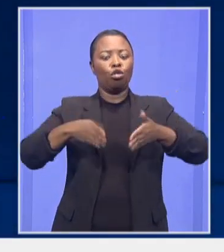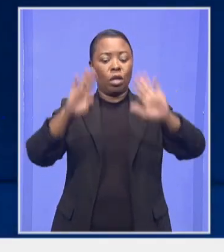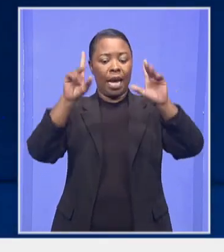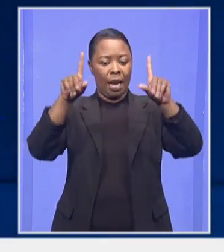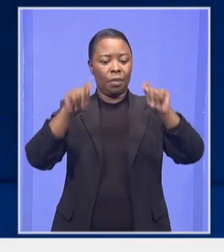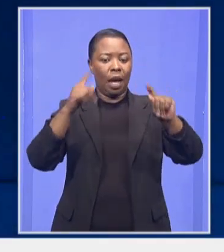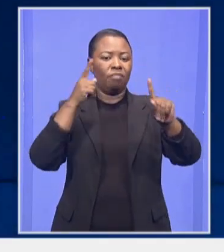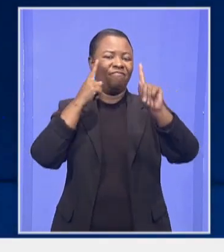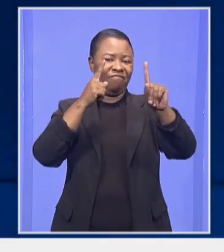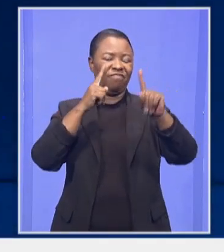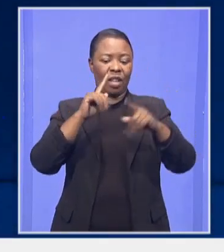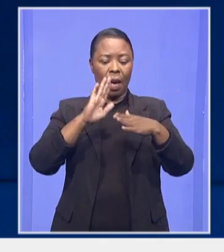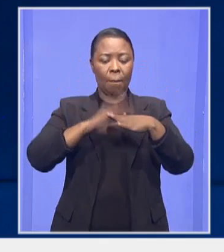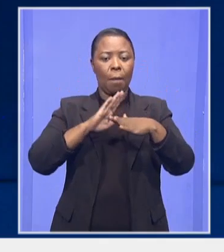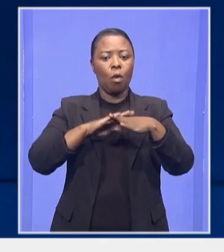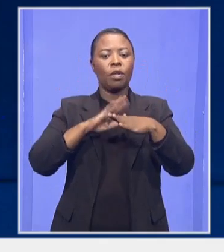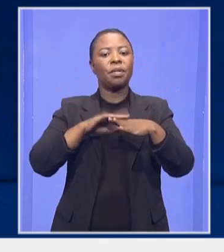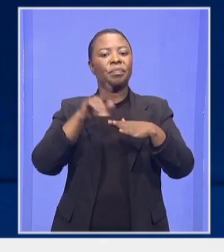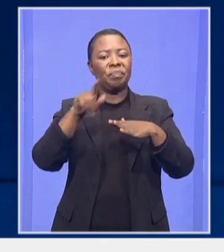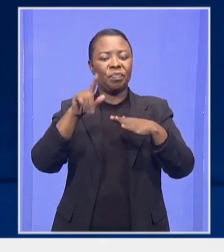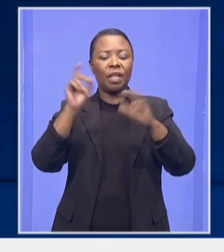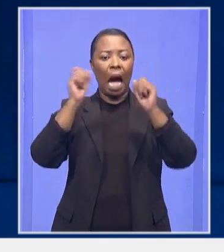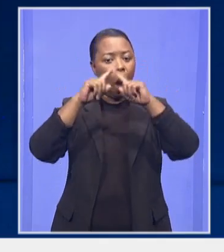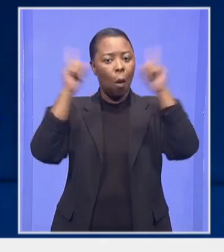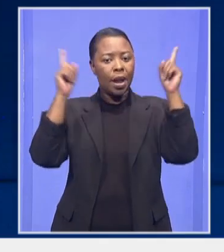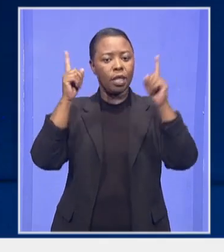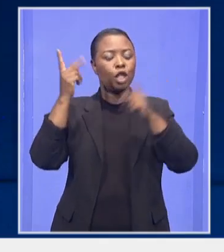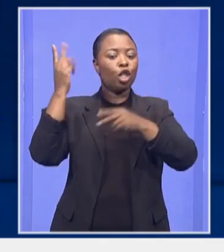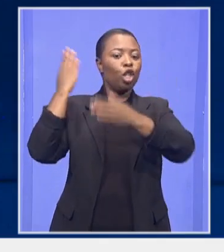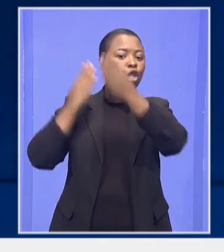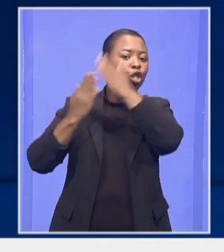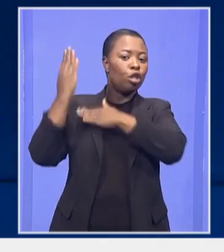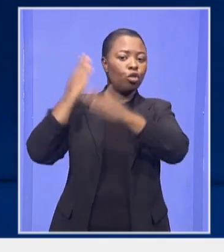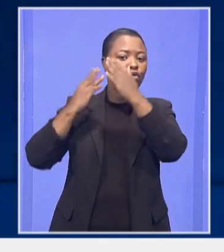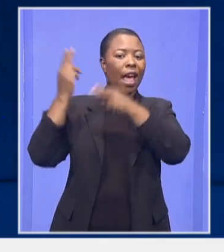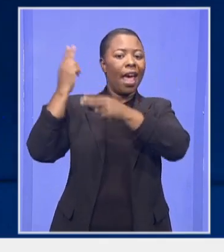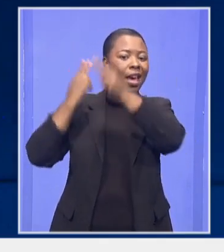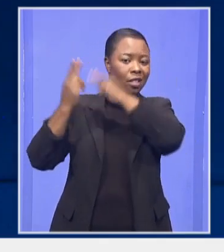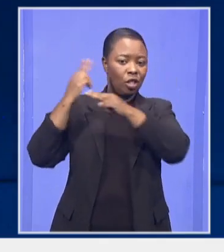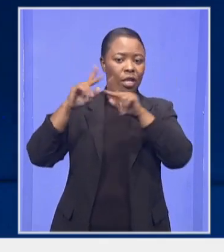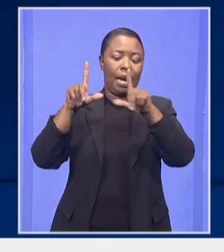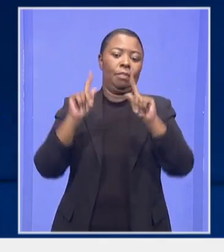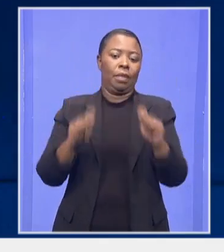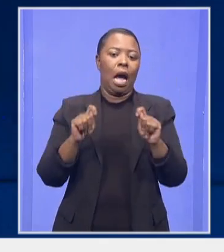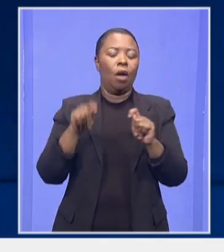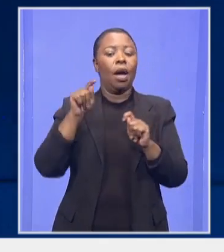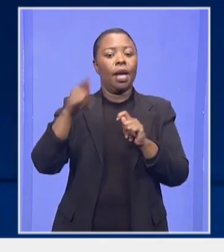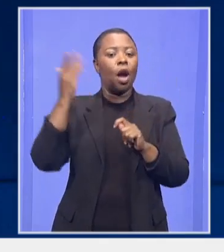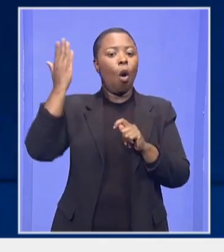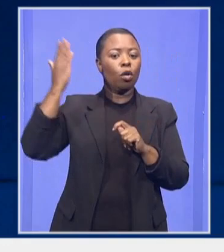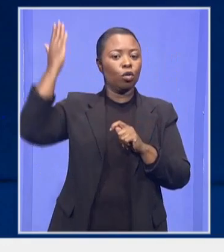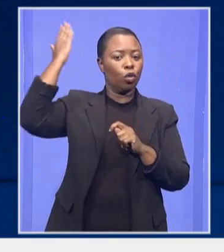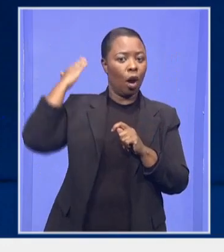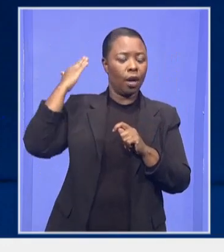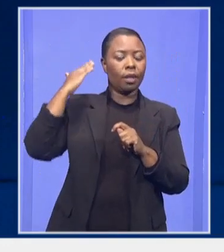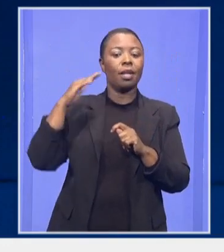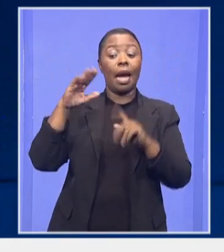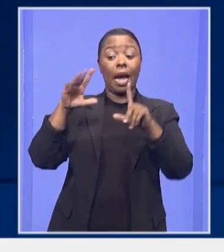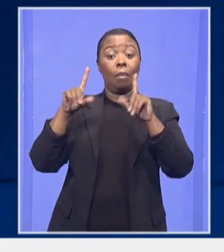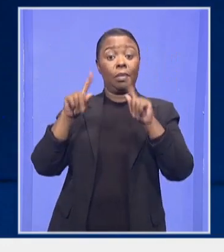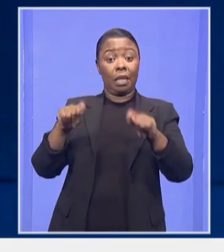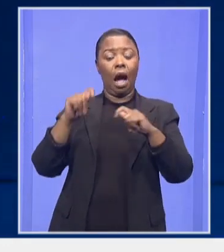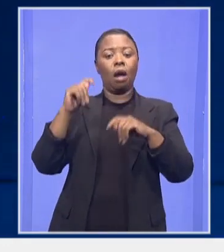of raising awareness about the history and heritage of Cape Town. A historic part of Cape Town was built by those